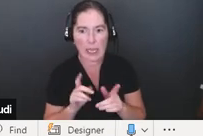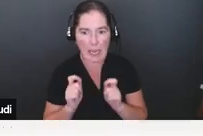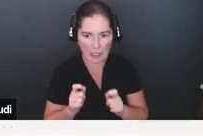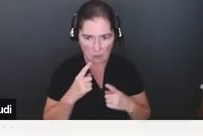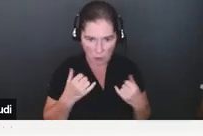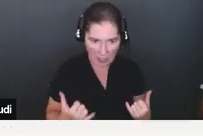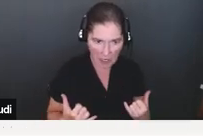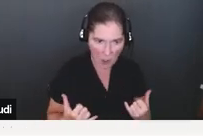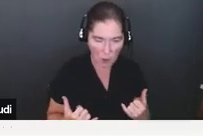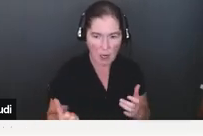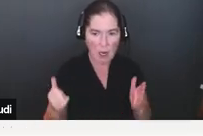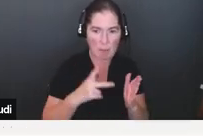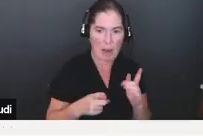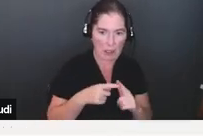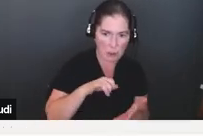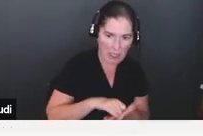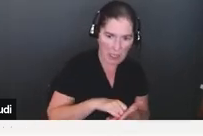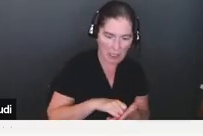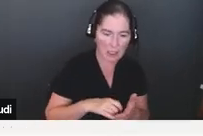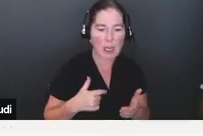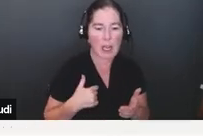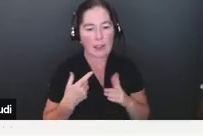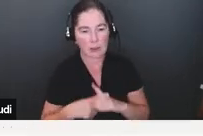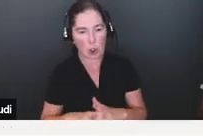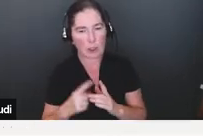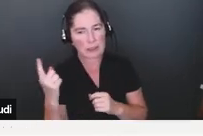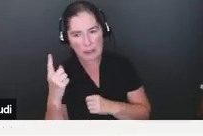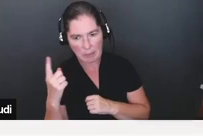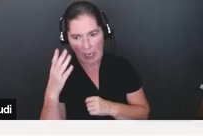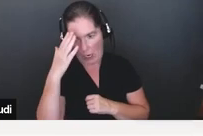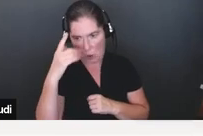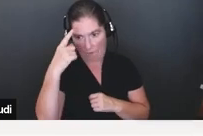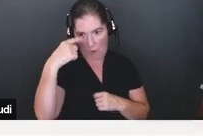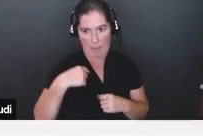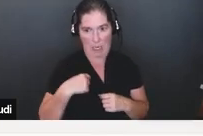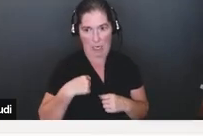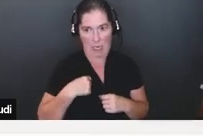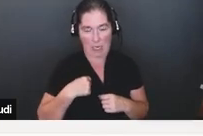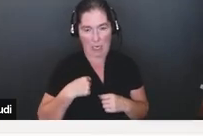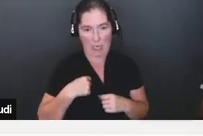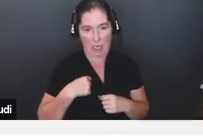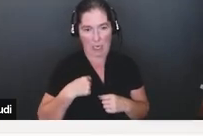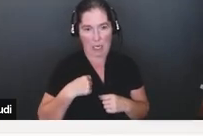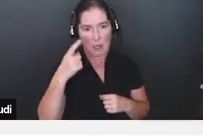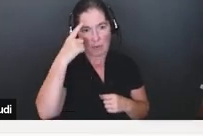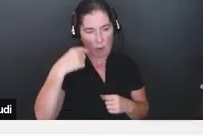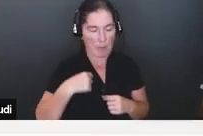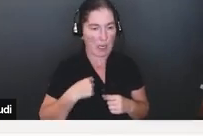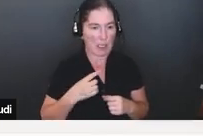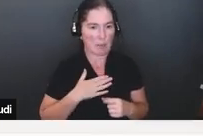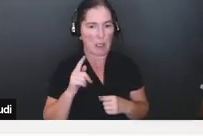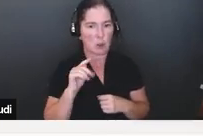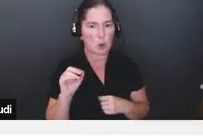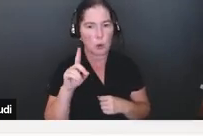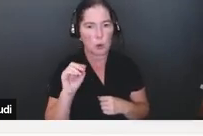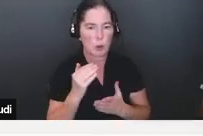going to come back to it. At least for now, I have started something. I know for me getting things going, I know that this is like for me, my to-do list,